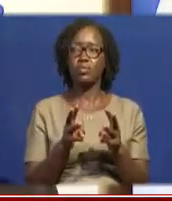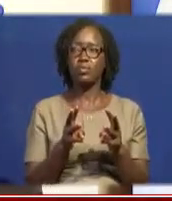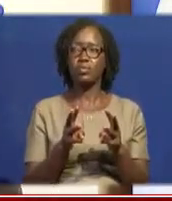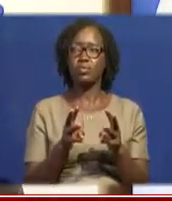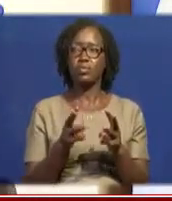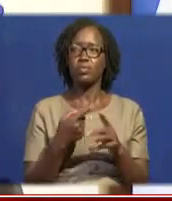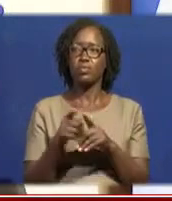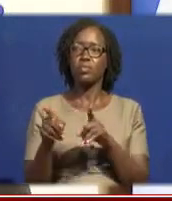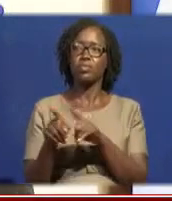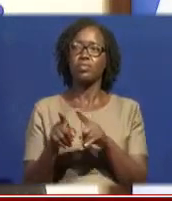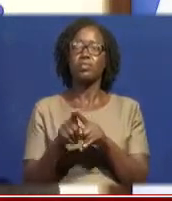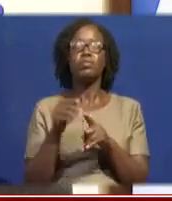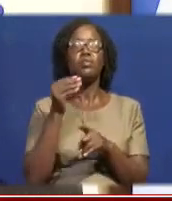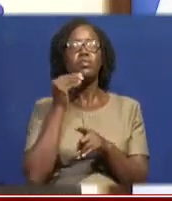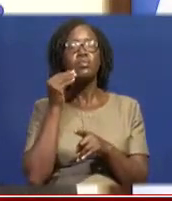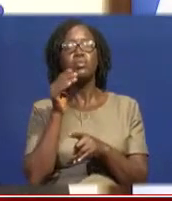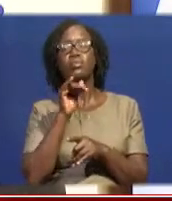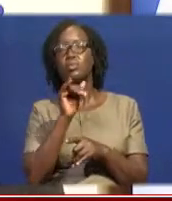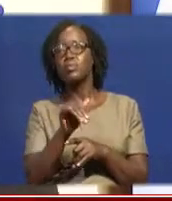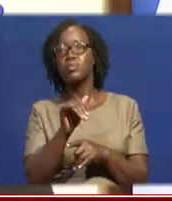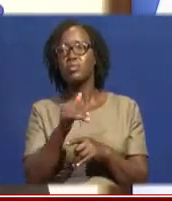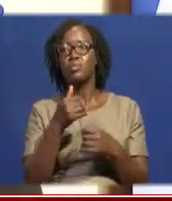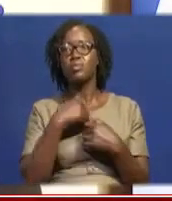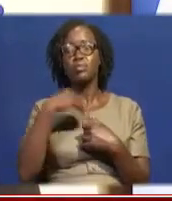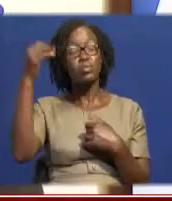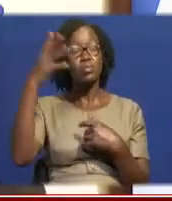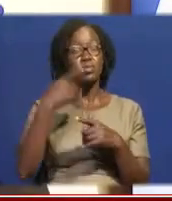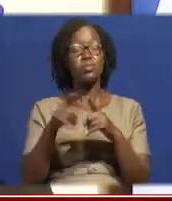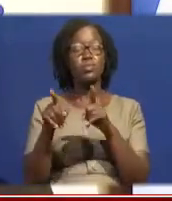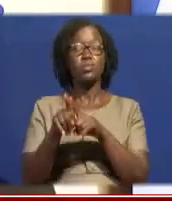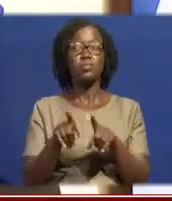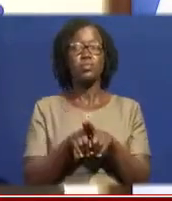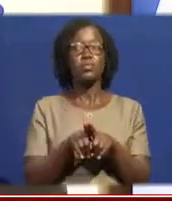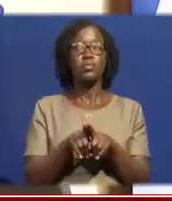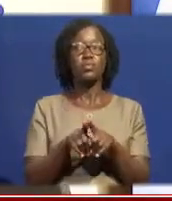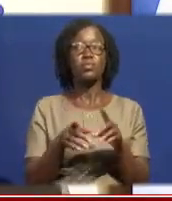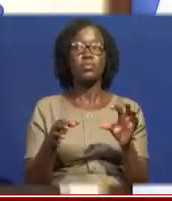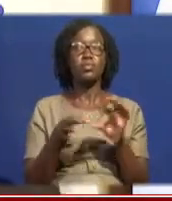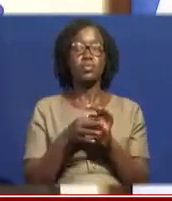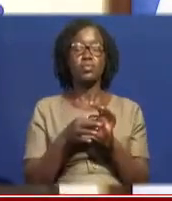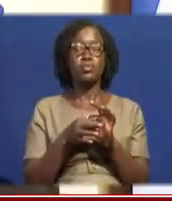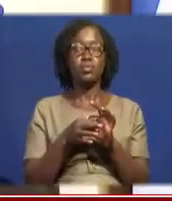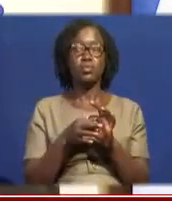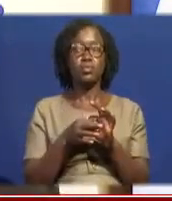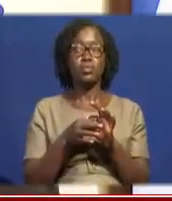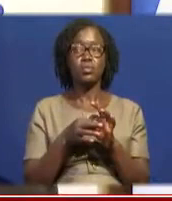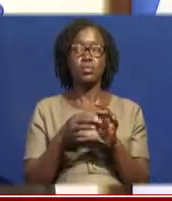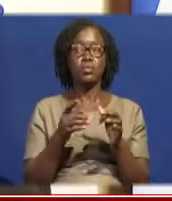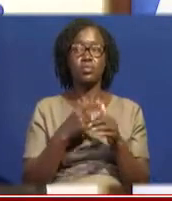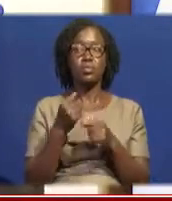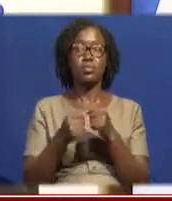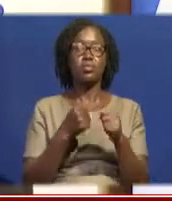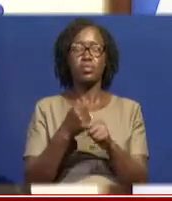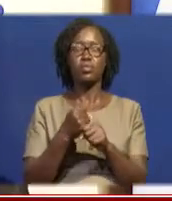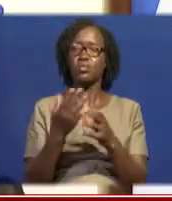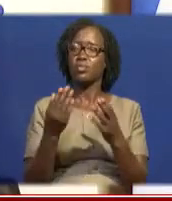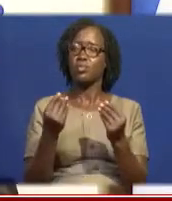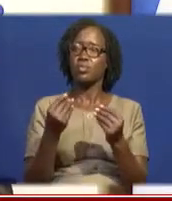highway, but also into homes. So you have electricity, but you also are connected. In the first year, we could easily